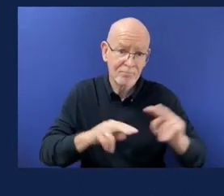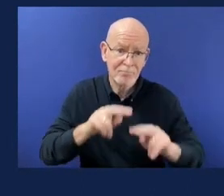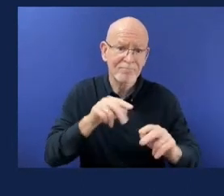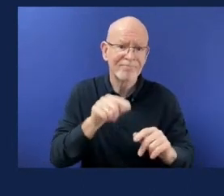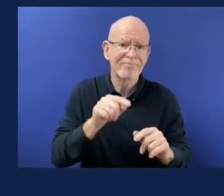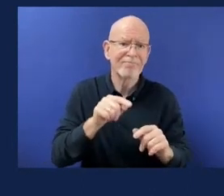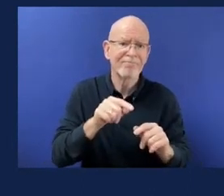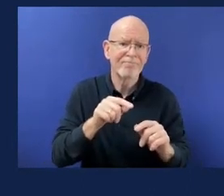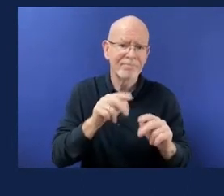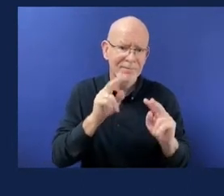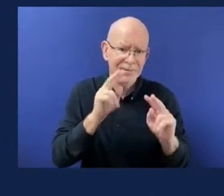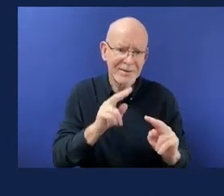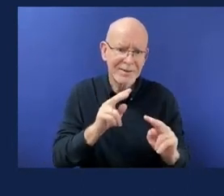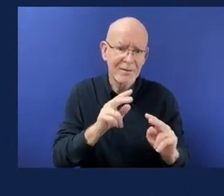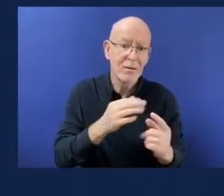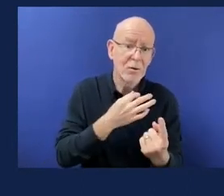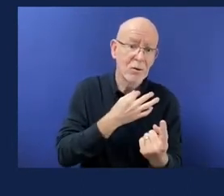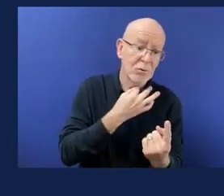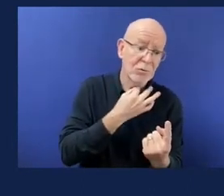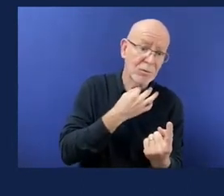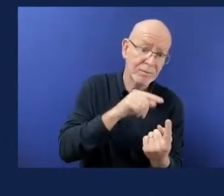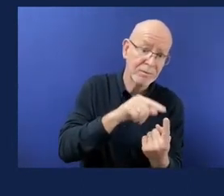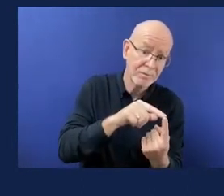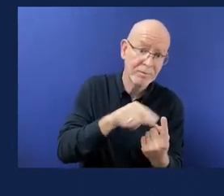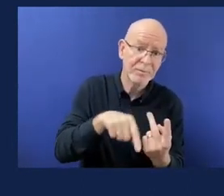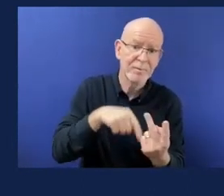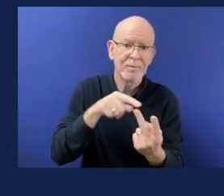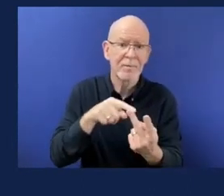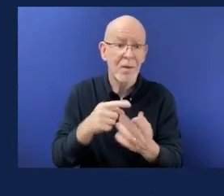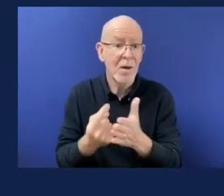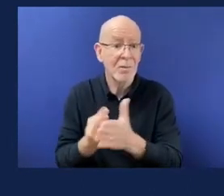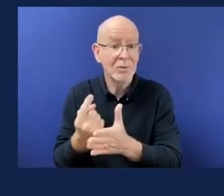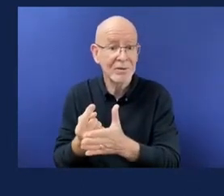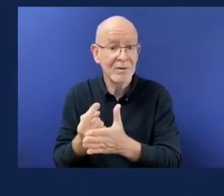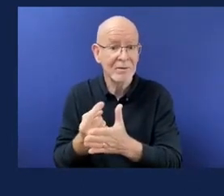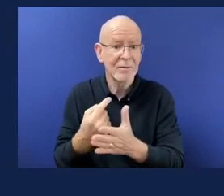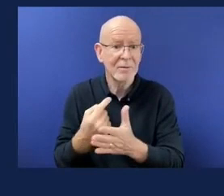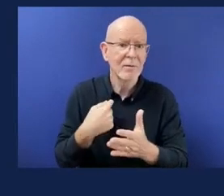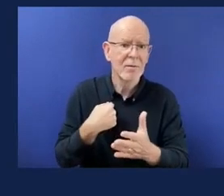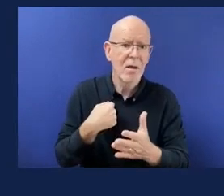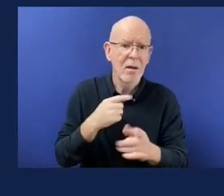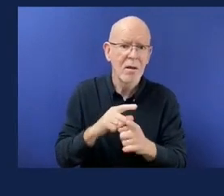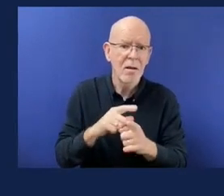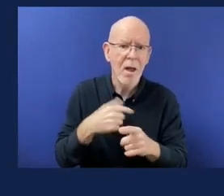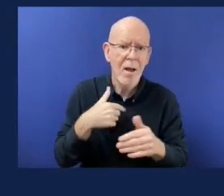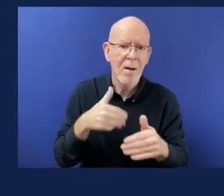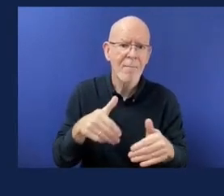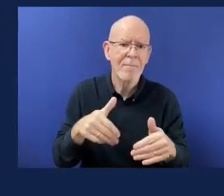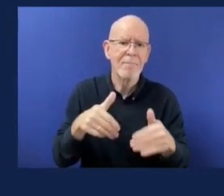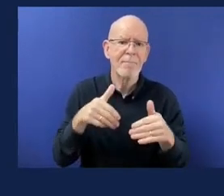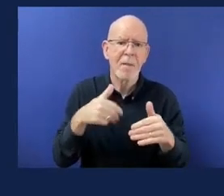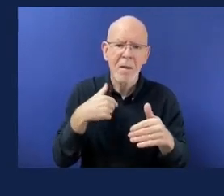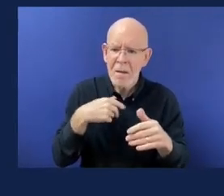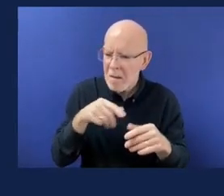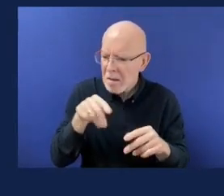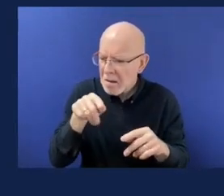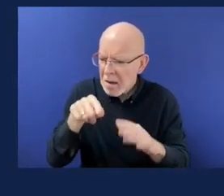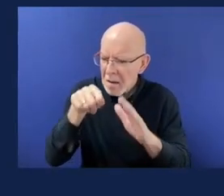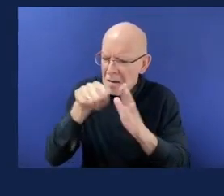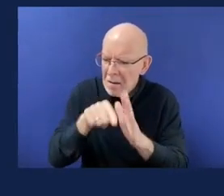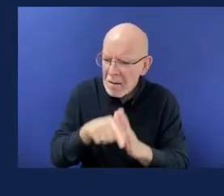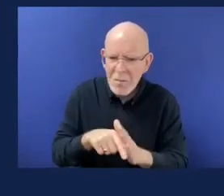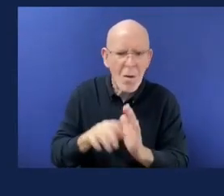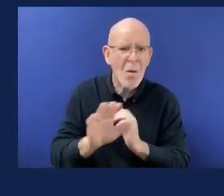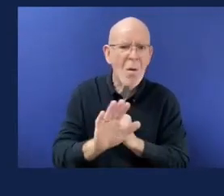in early enough at the planning processes, that would help to deliver both a more inclusive and human